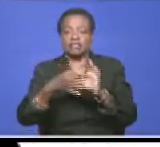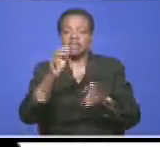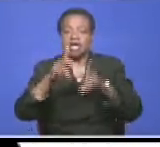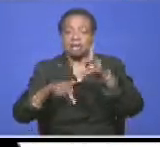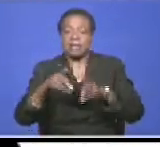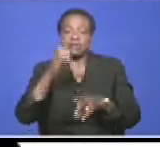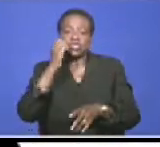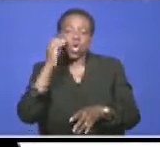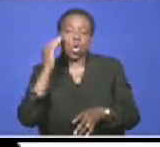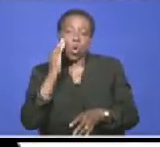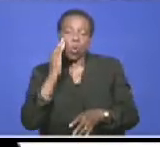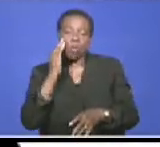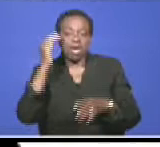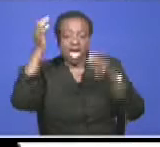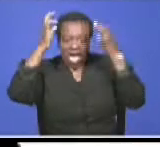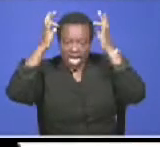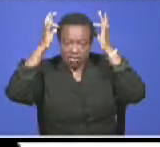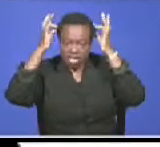salons,